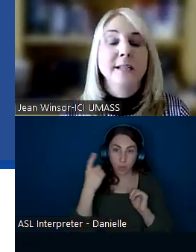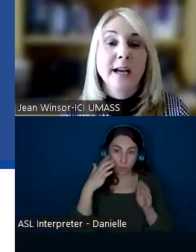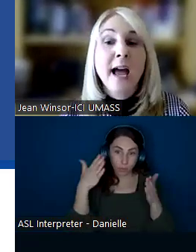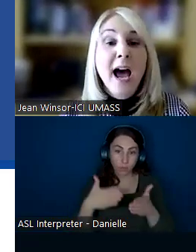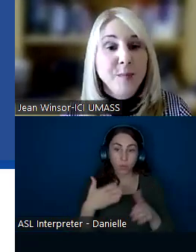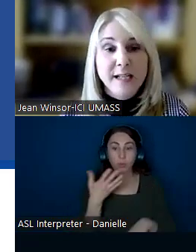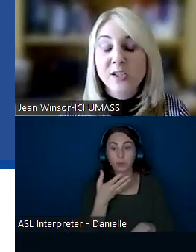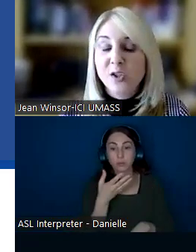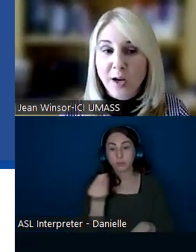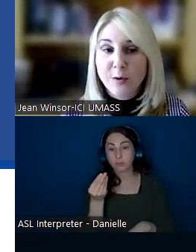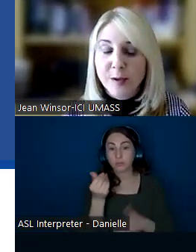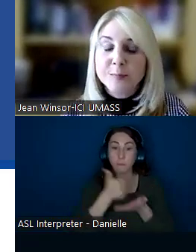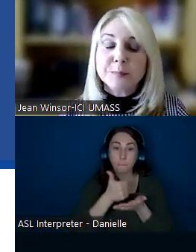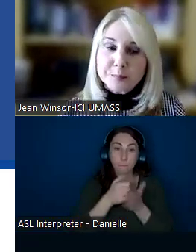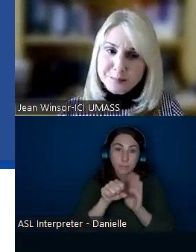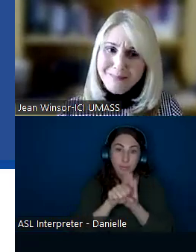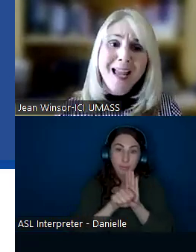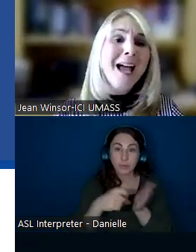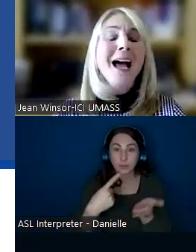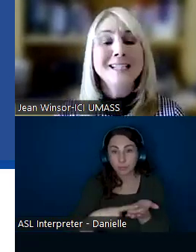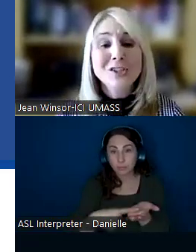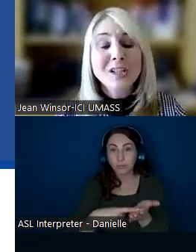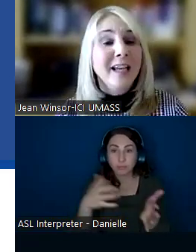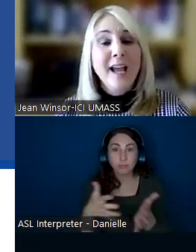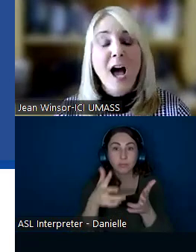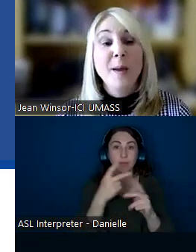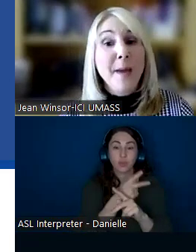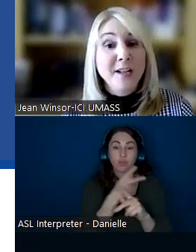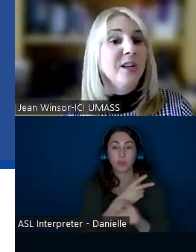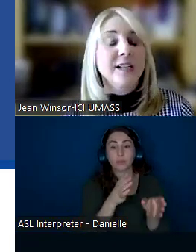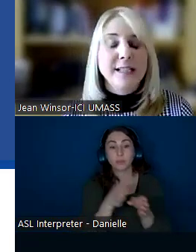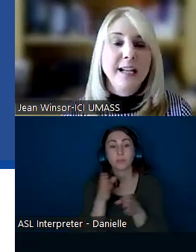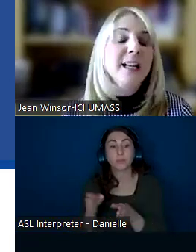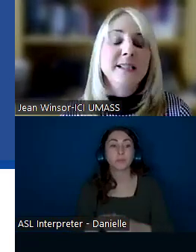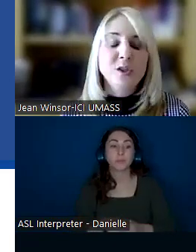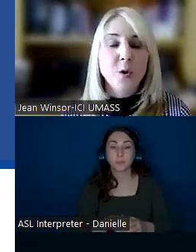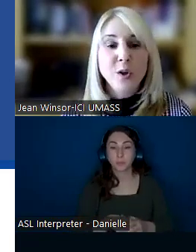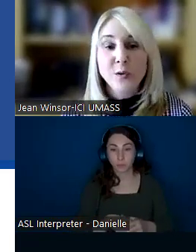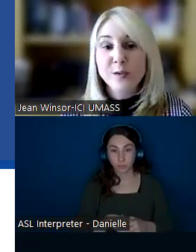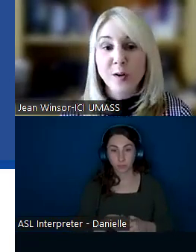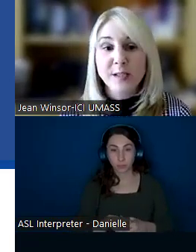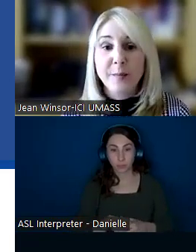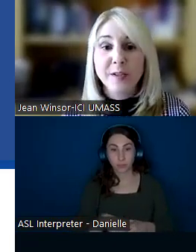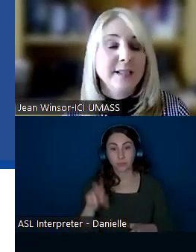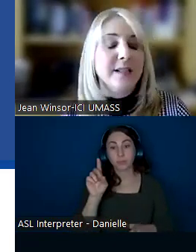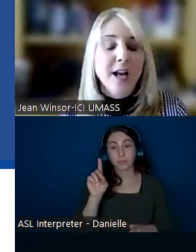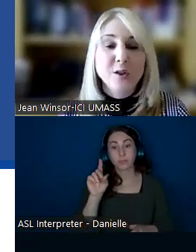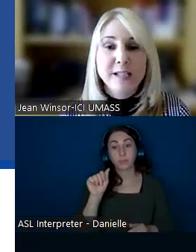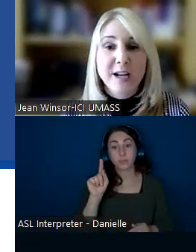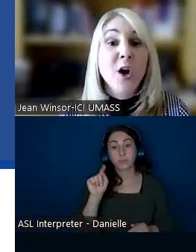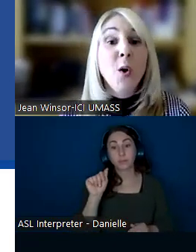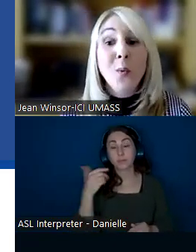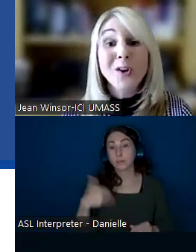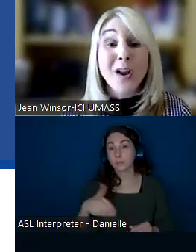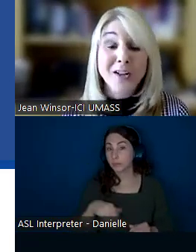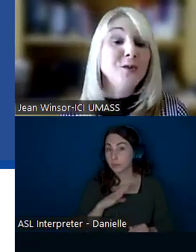wanting to help states talk through. Additionally, I mentioned data is so useful to be able to